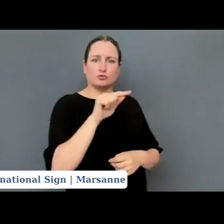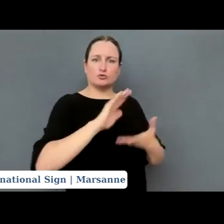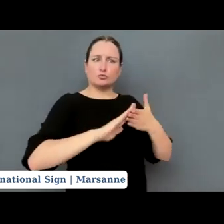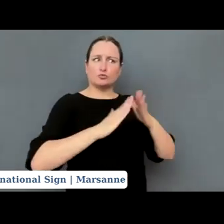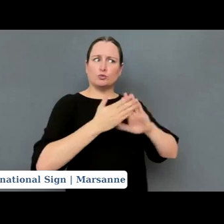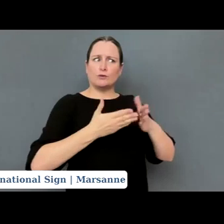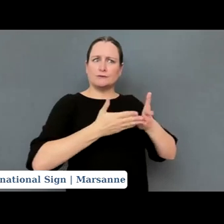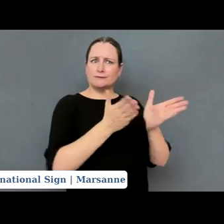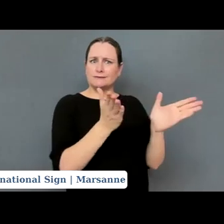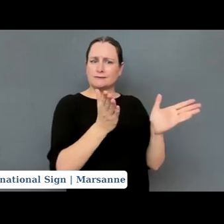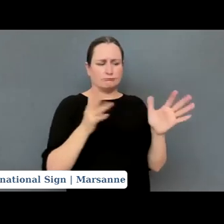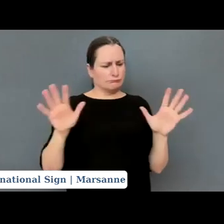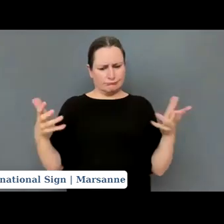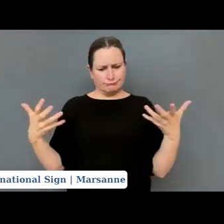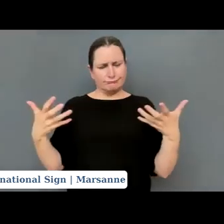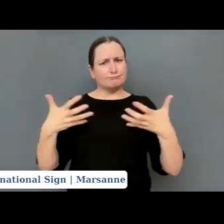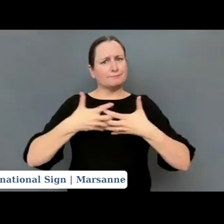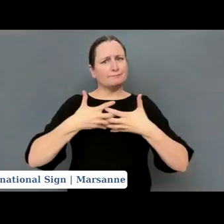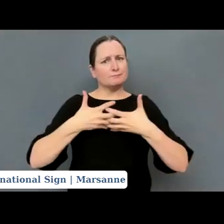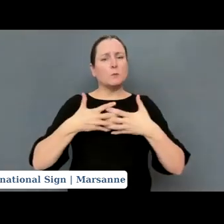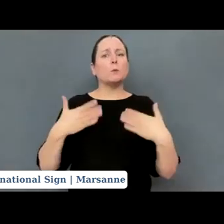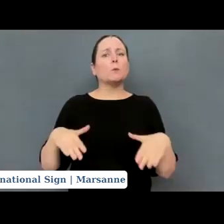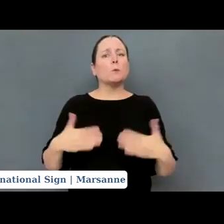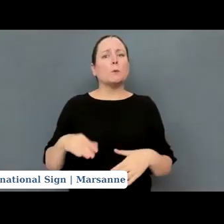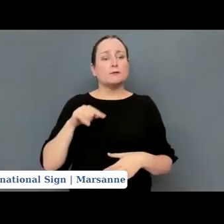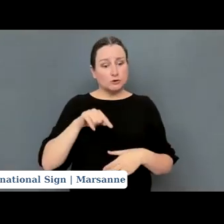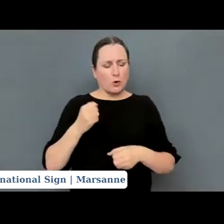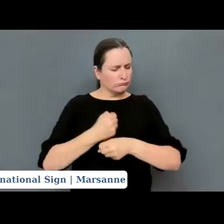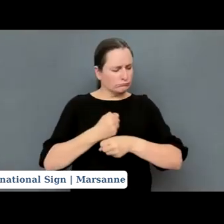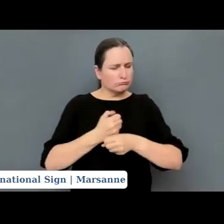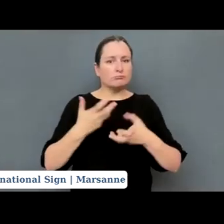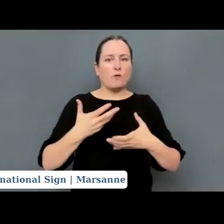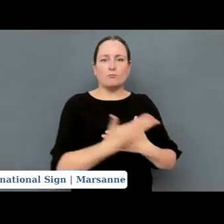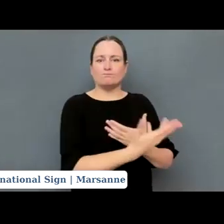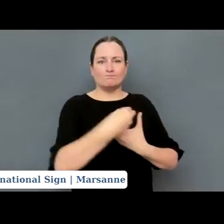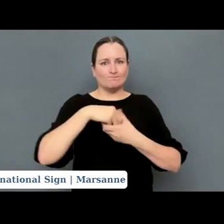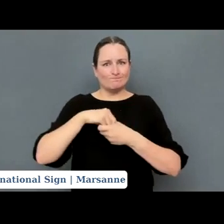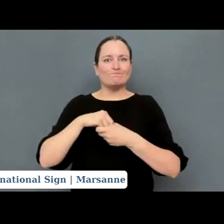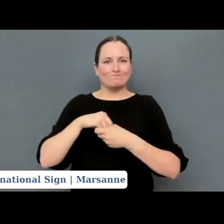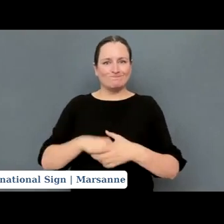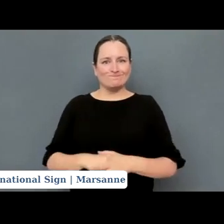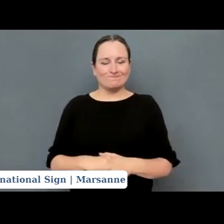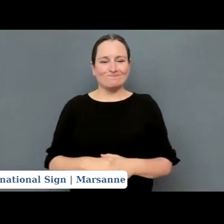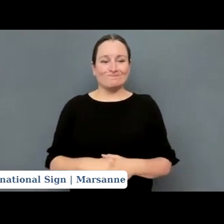Quite an excellent combination of how to drive inclusion. What we're going to do now in the remaining few minutes is